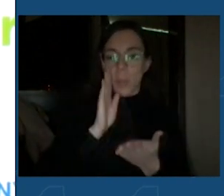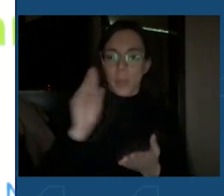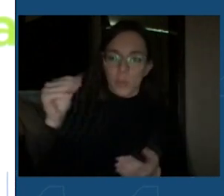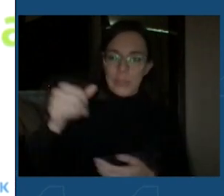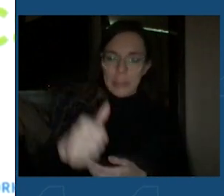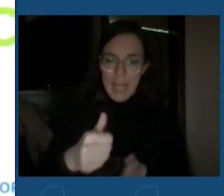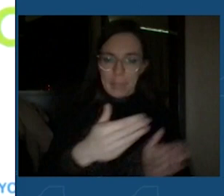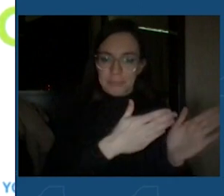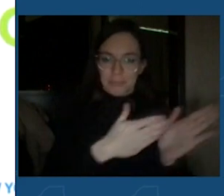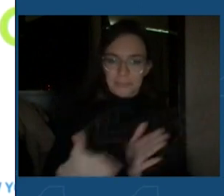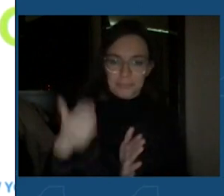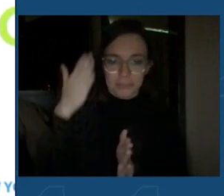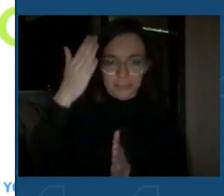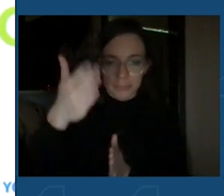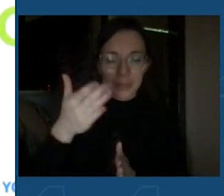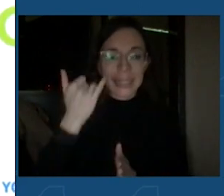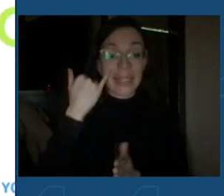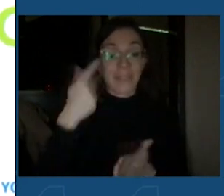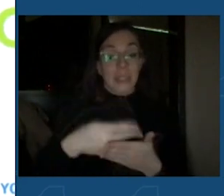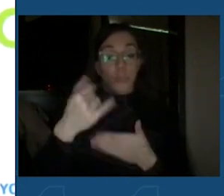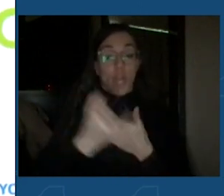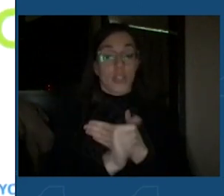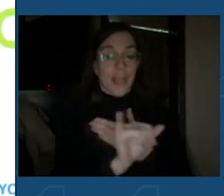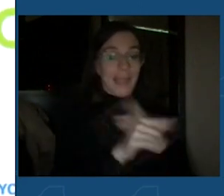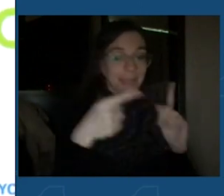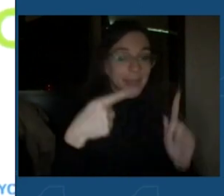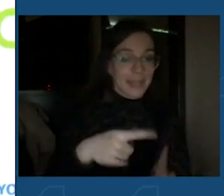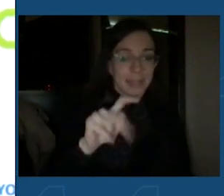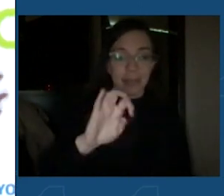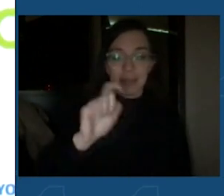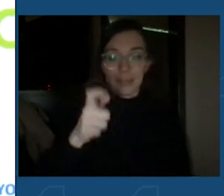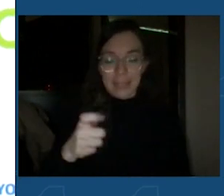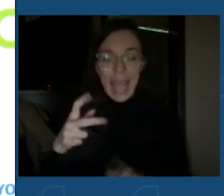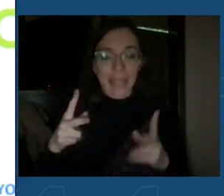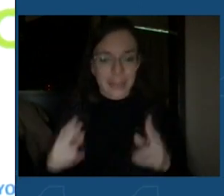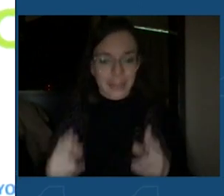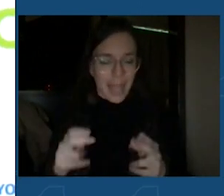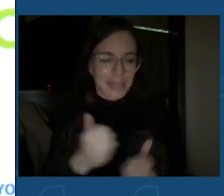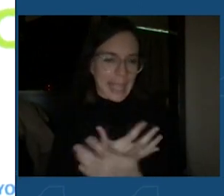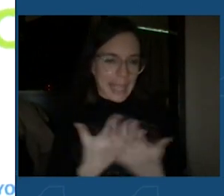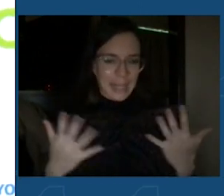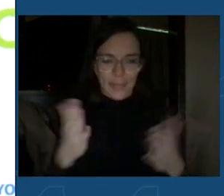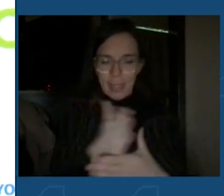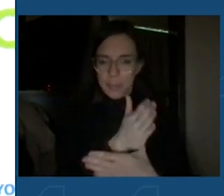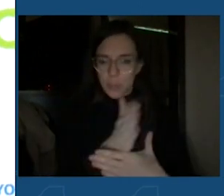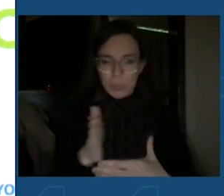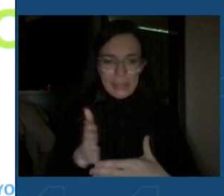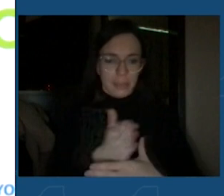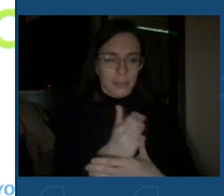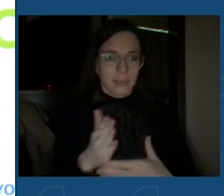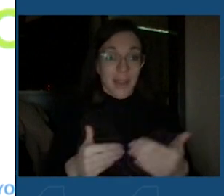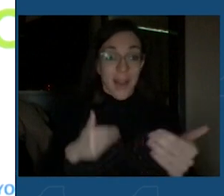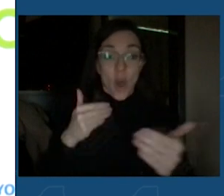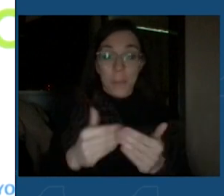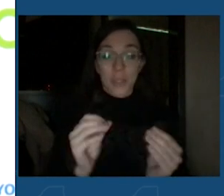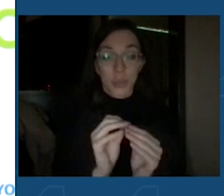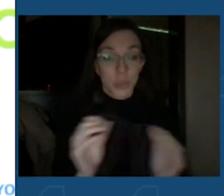Whether it's a project like this or tax cuts or anything in between. Almost nobody talks